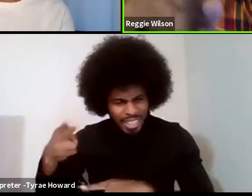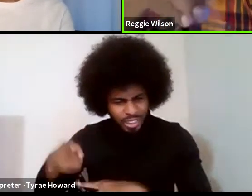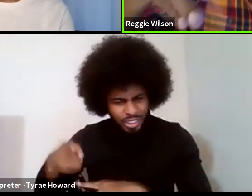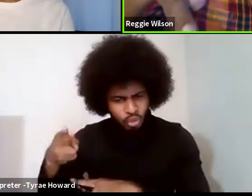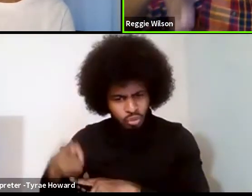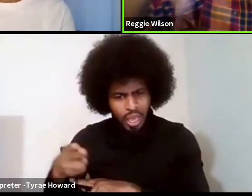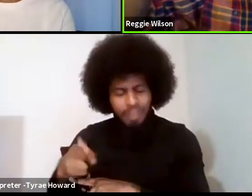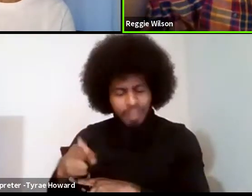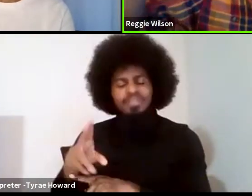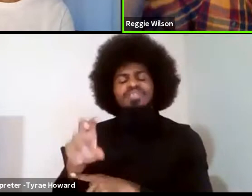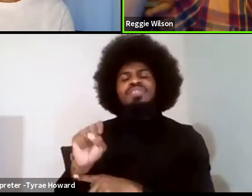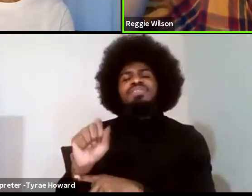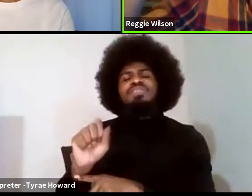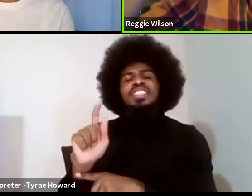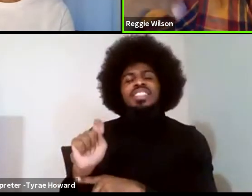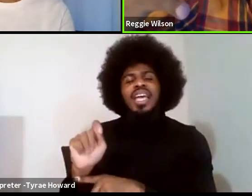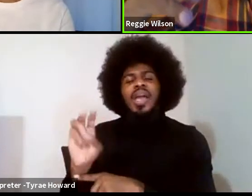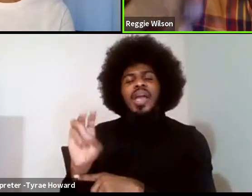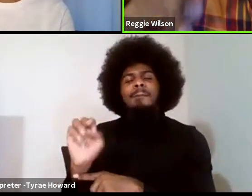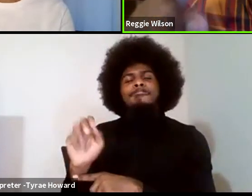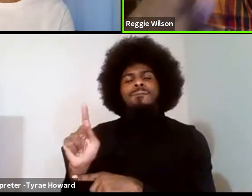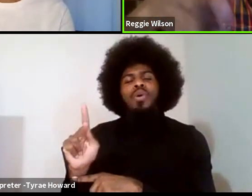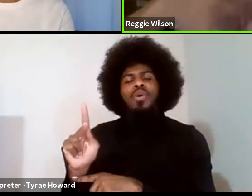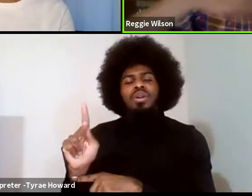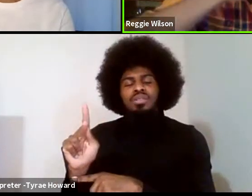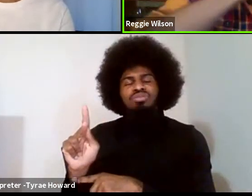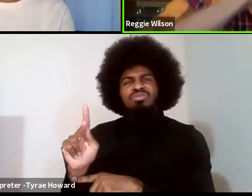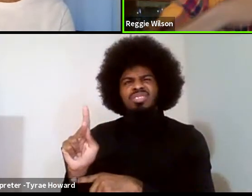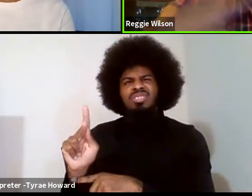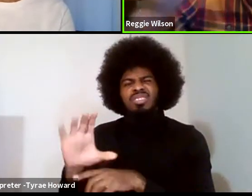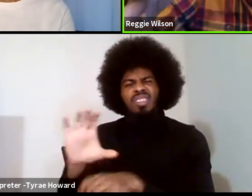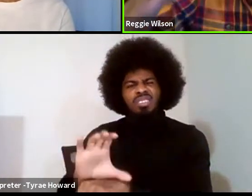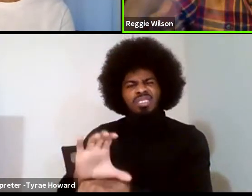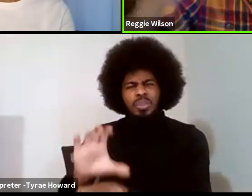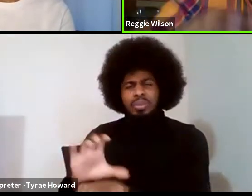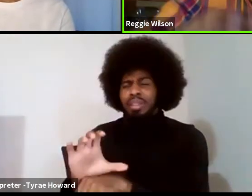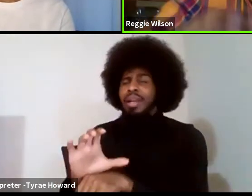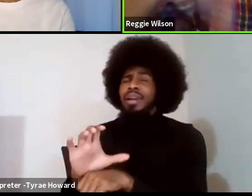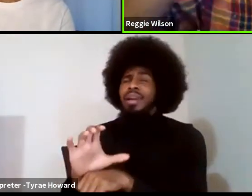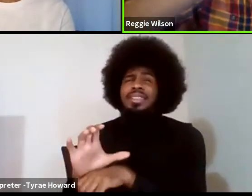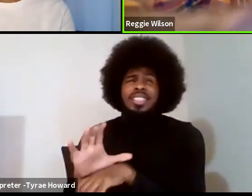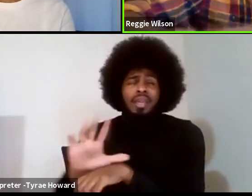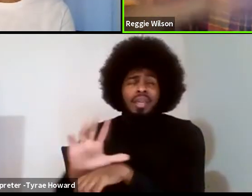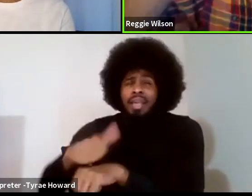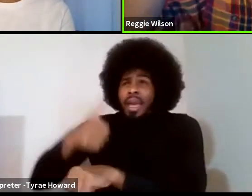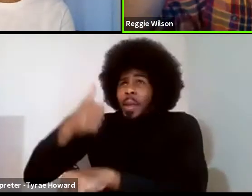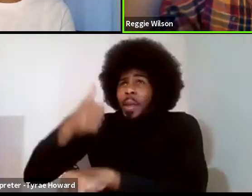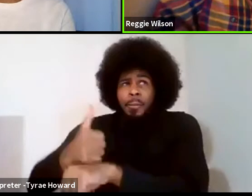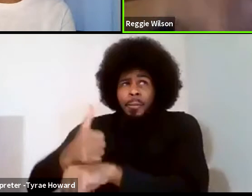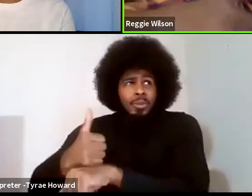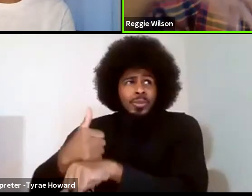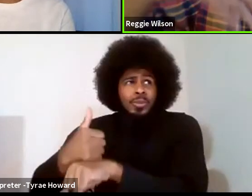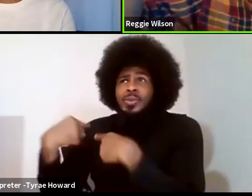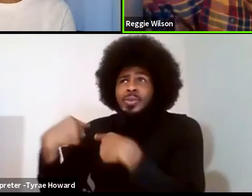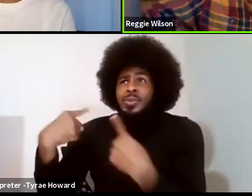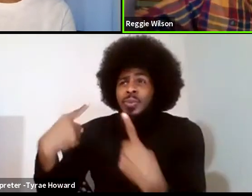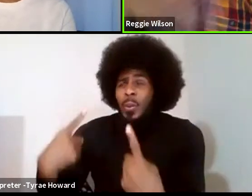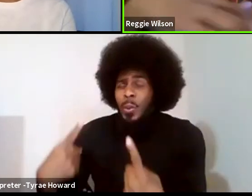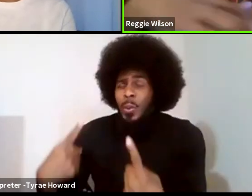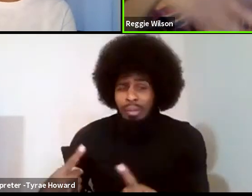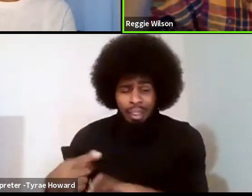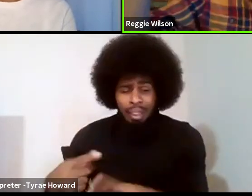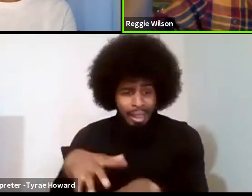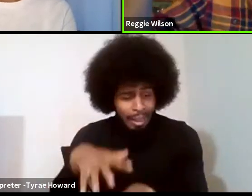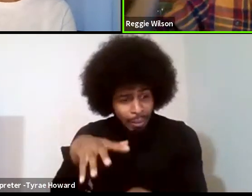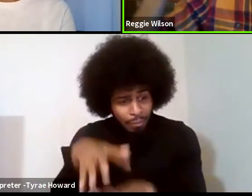Mark's Church as being like one of the oldest kind of religious continual use sites. So it was Native American, then Peter Stuyvesant, and then